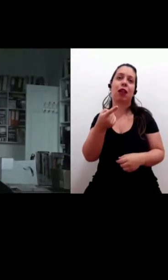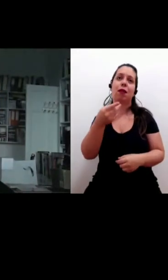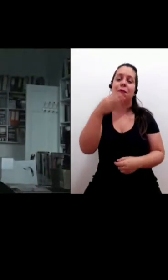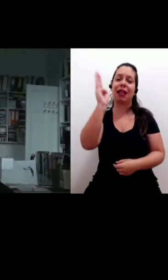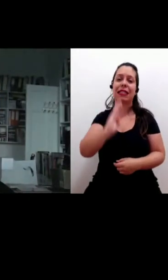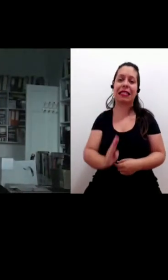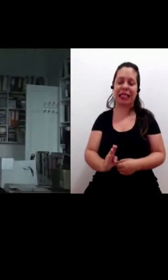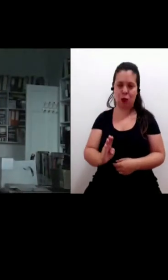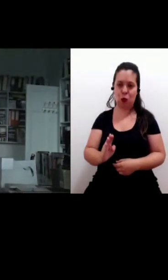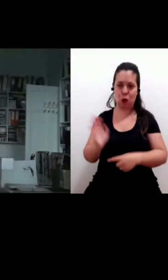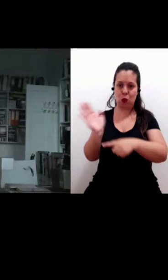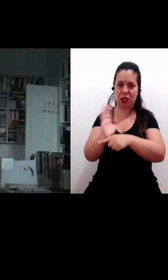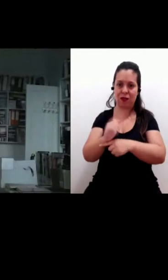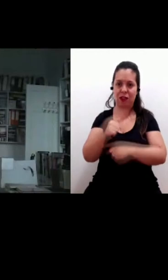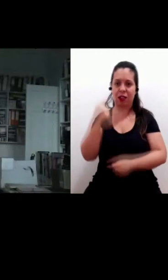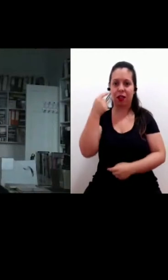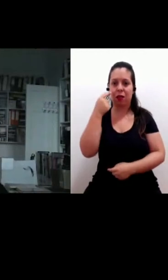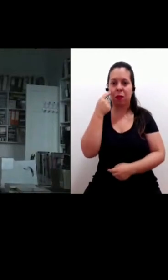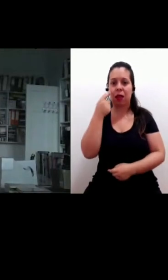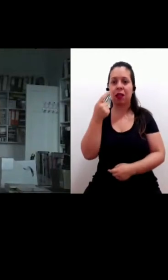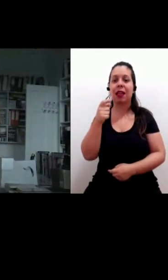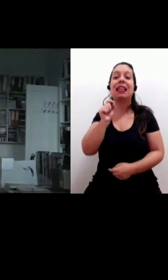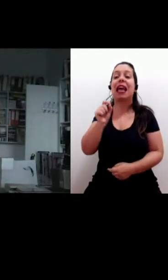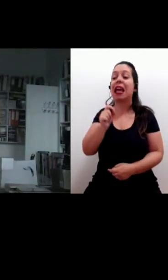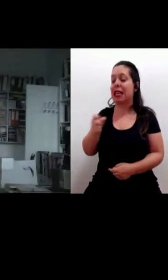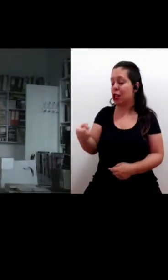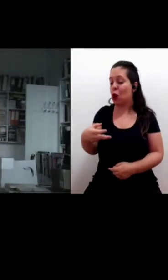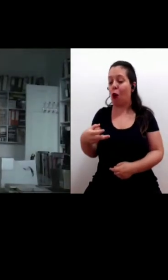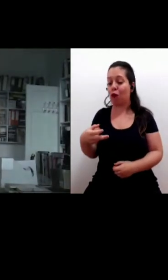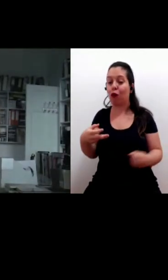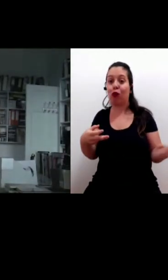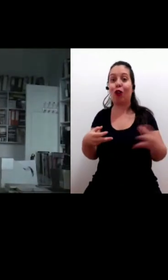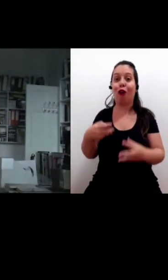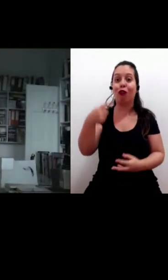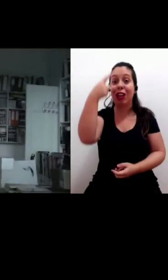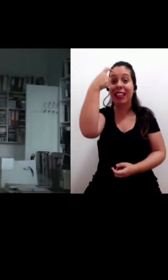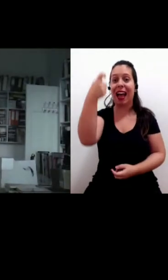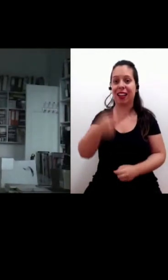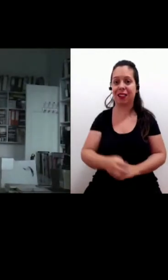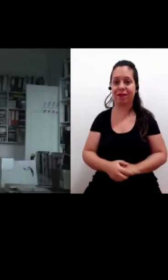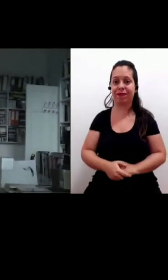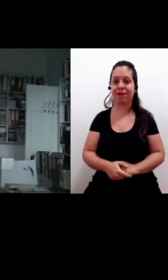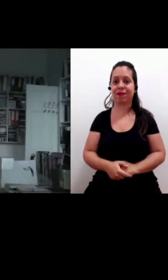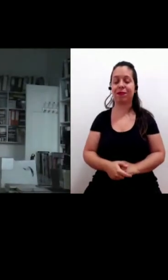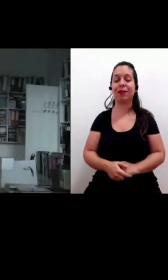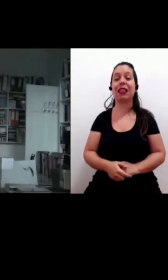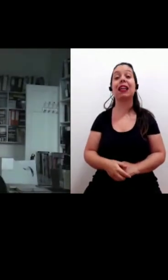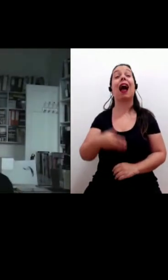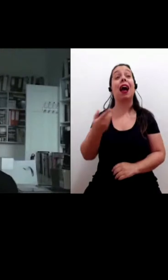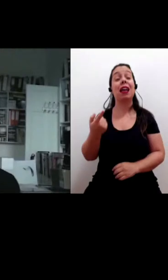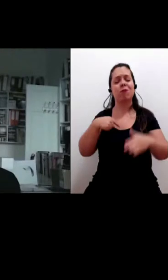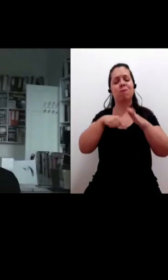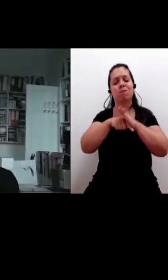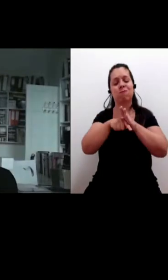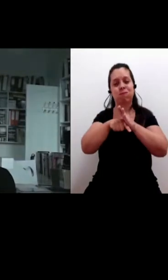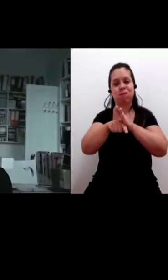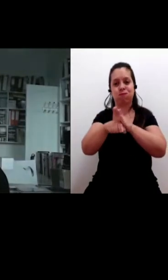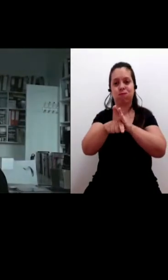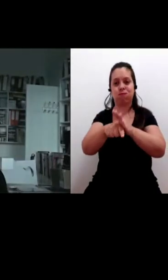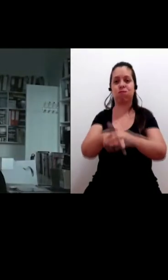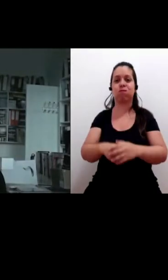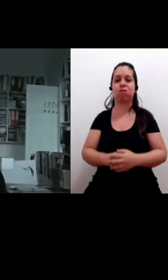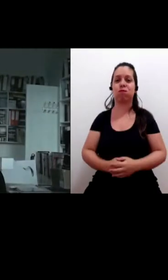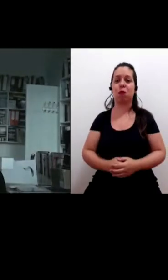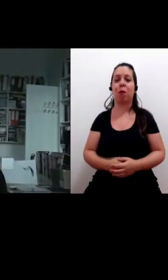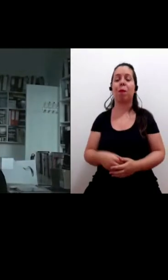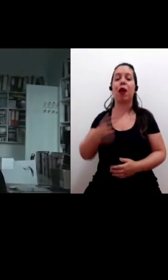think, who were the innovators, And so as a result of that, my favorite film was